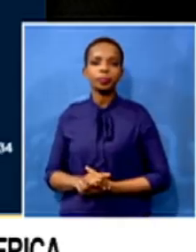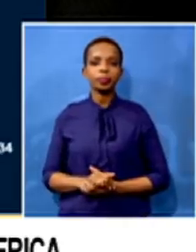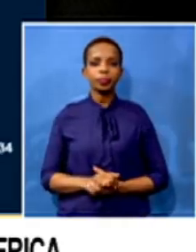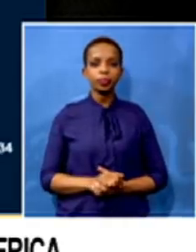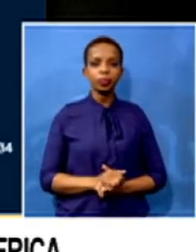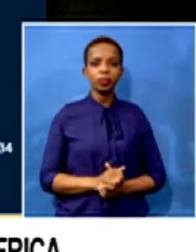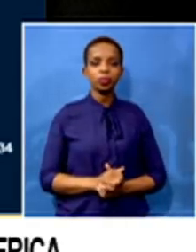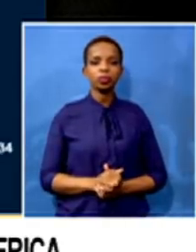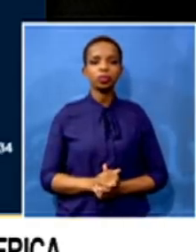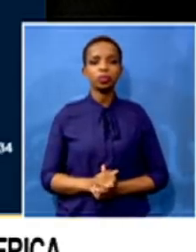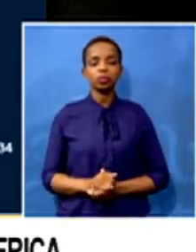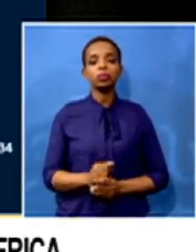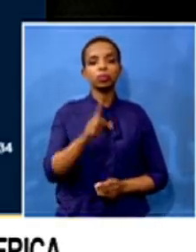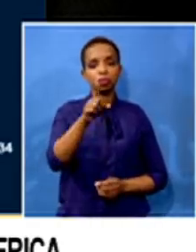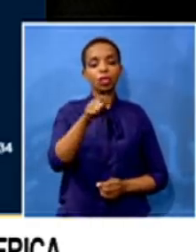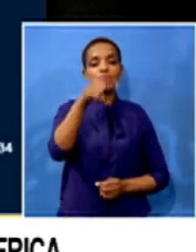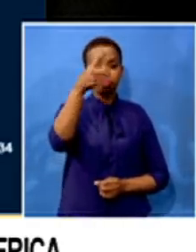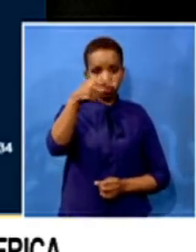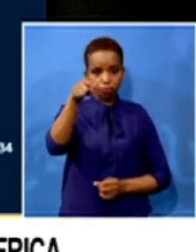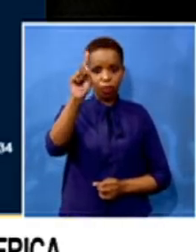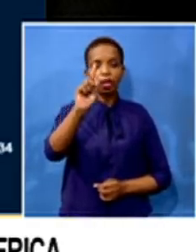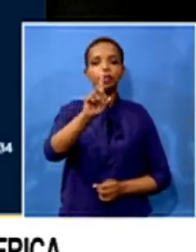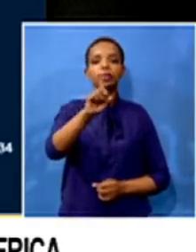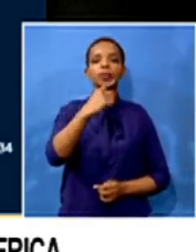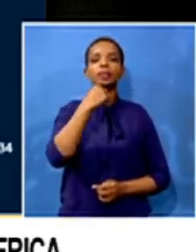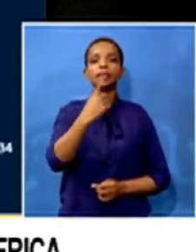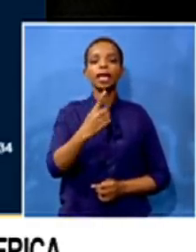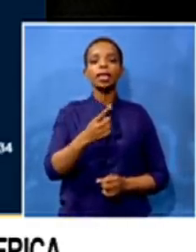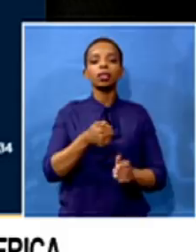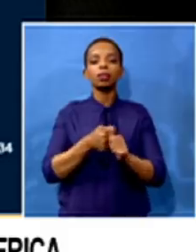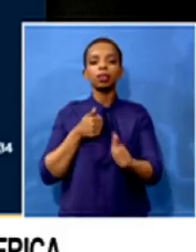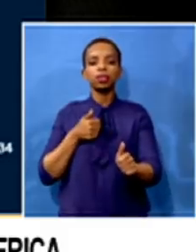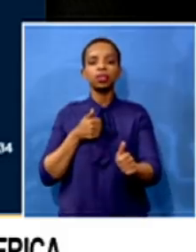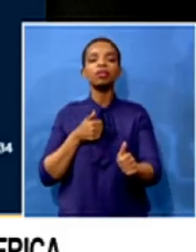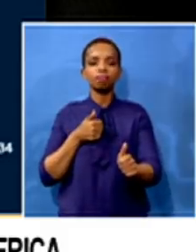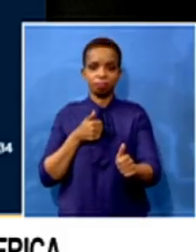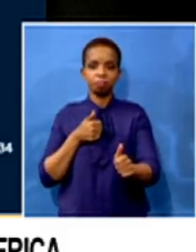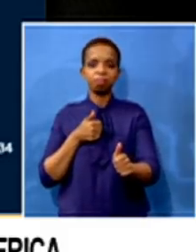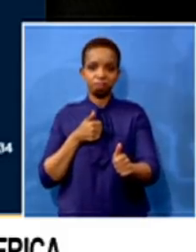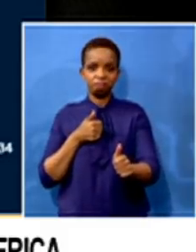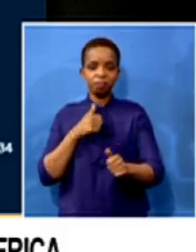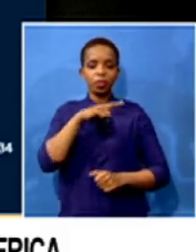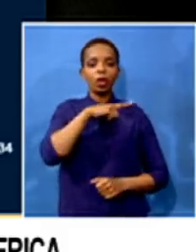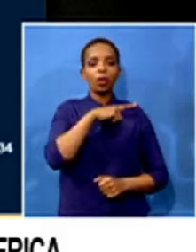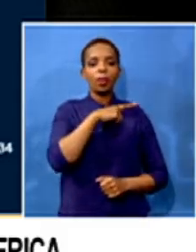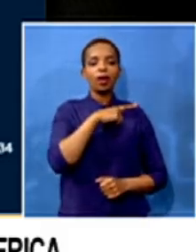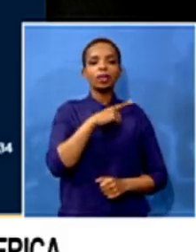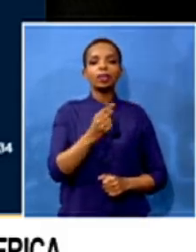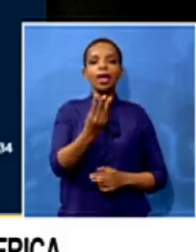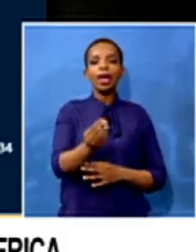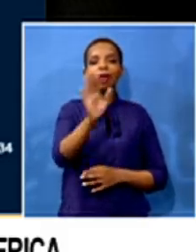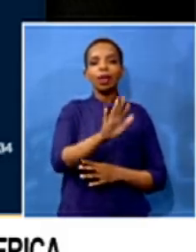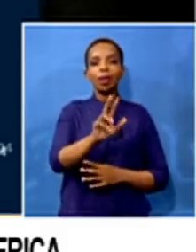Look, you're right by saying there is a backlog. Somewhere, I would say between 50 and